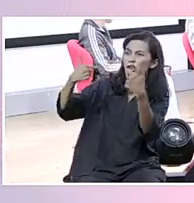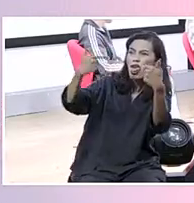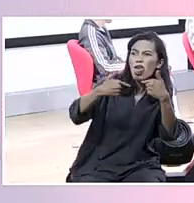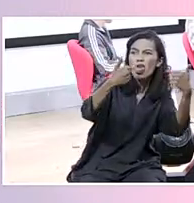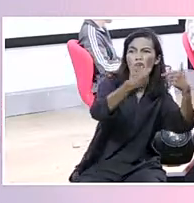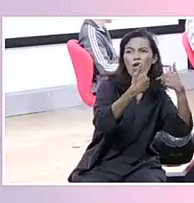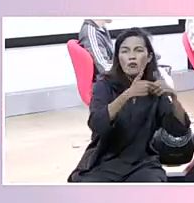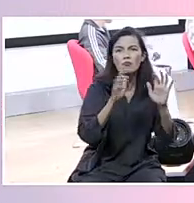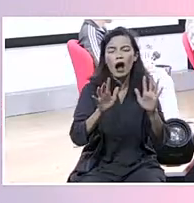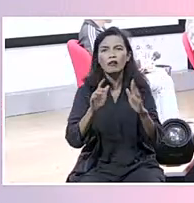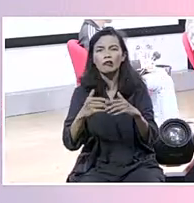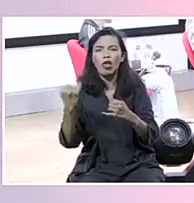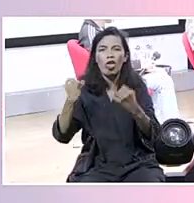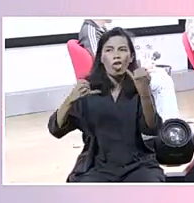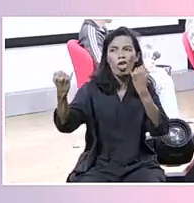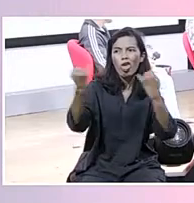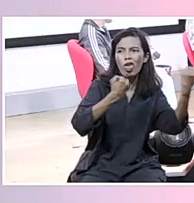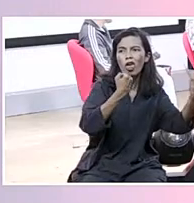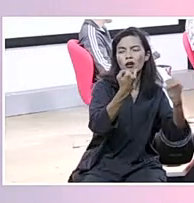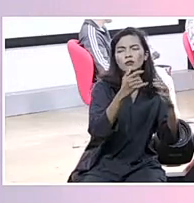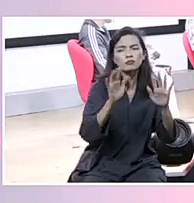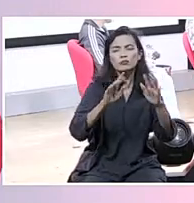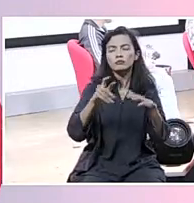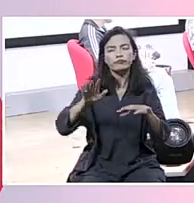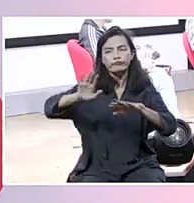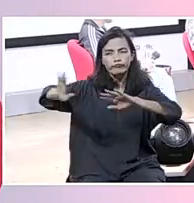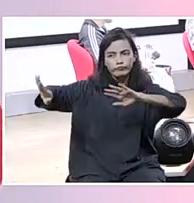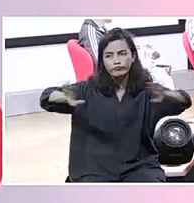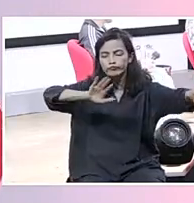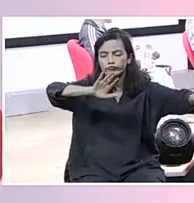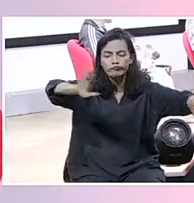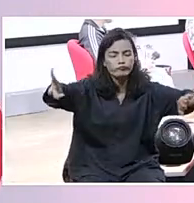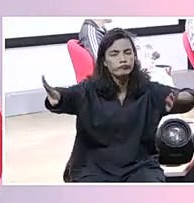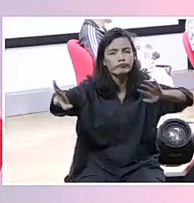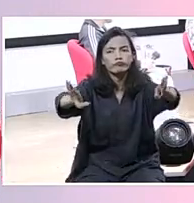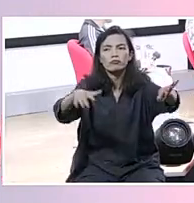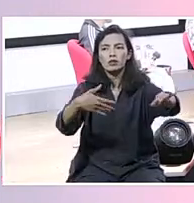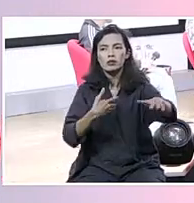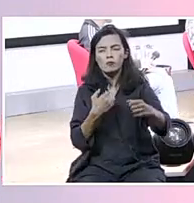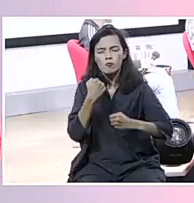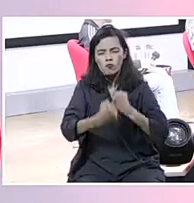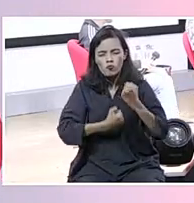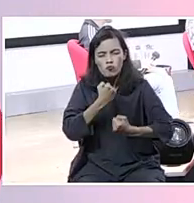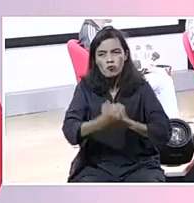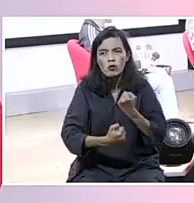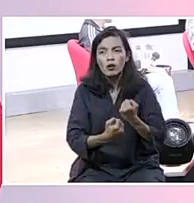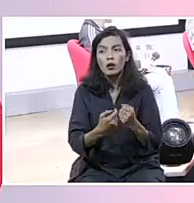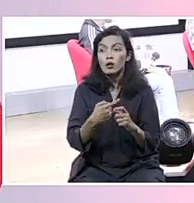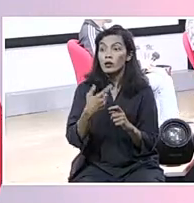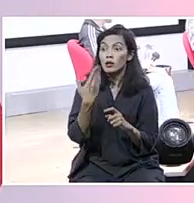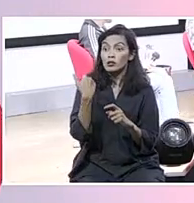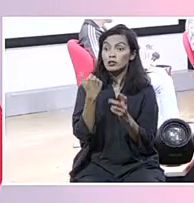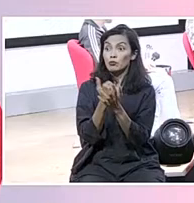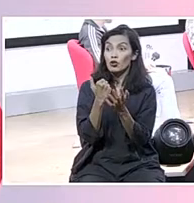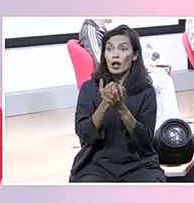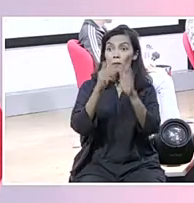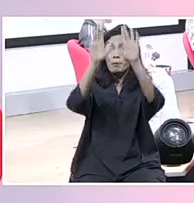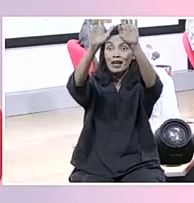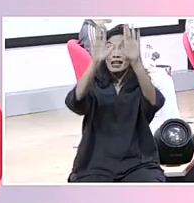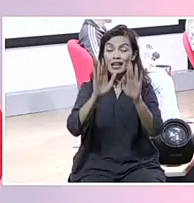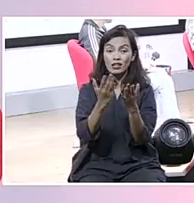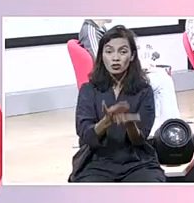talking about it, not letting things be swept under the rug. I actually think social media is something